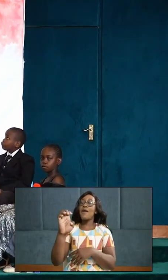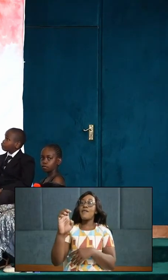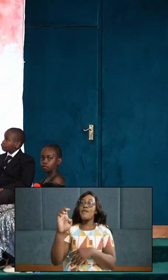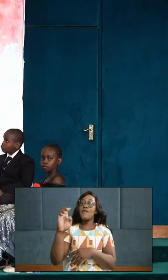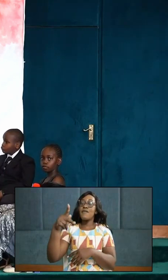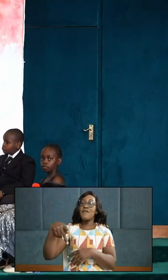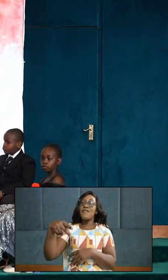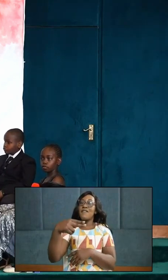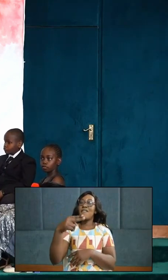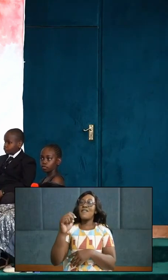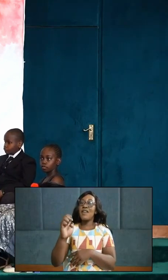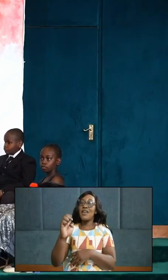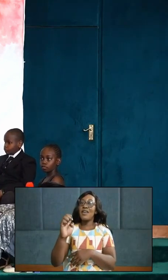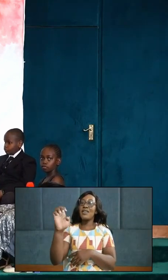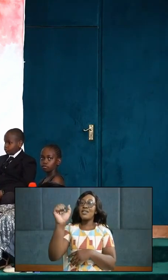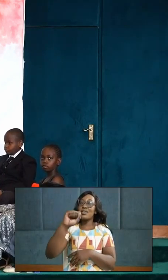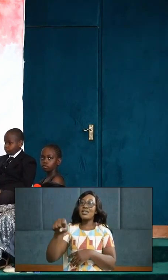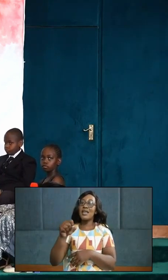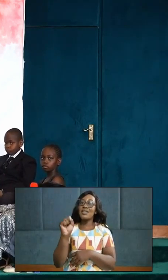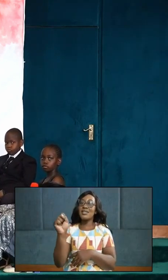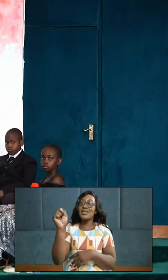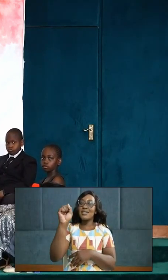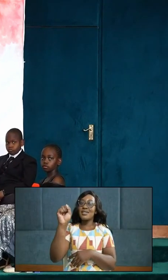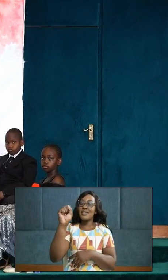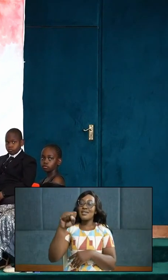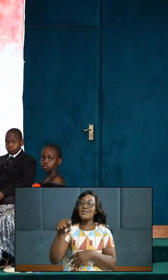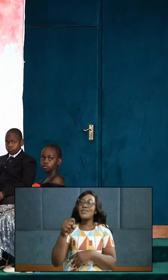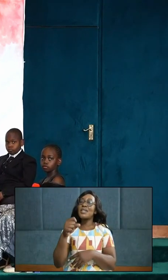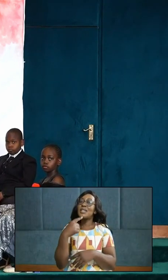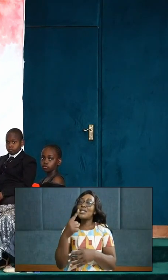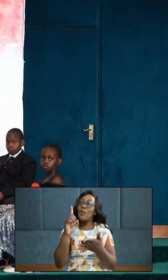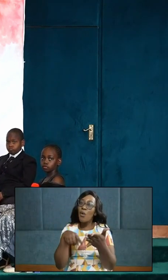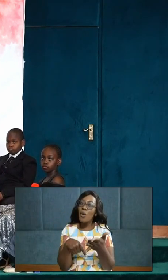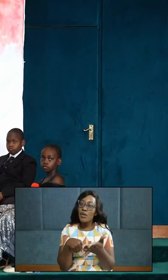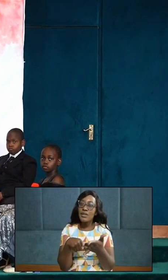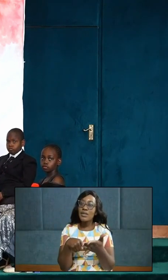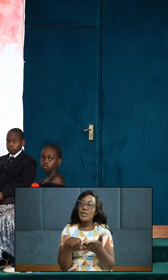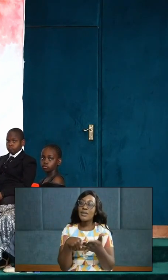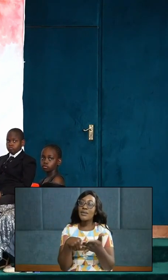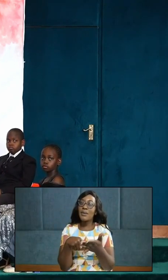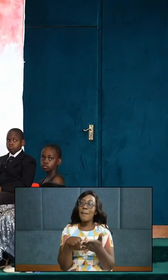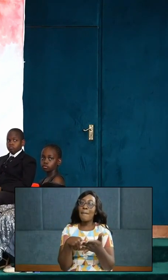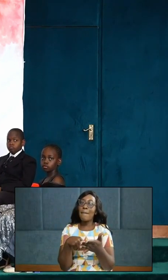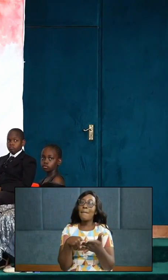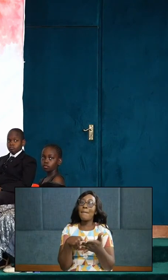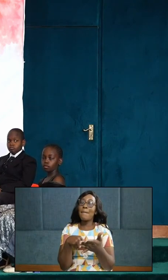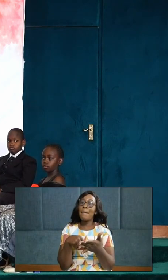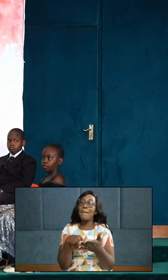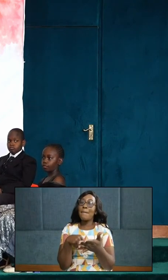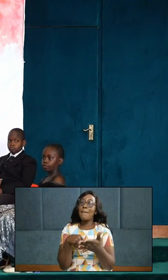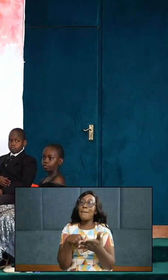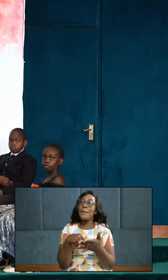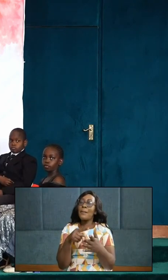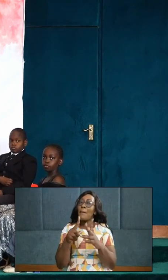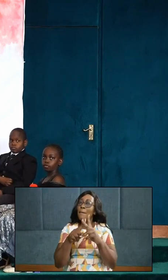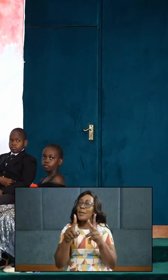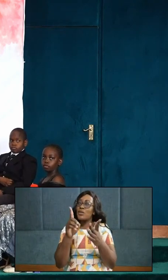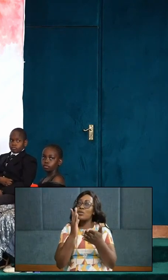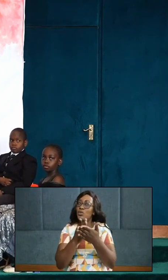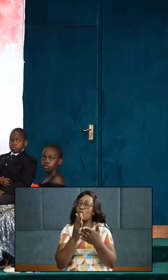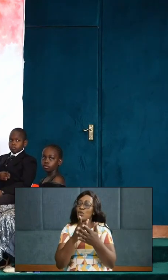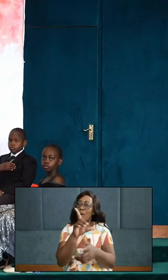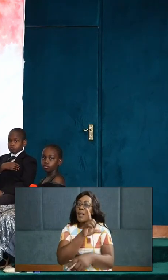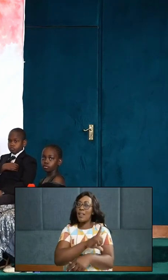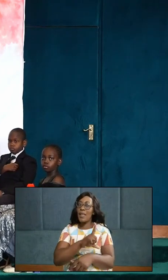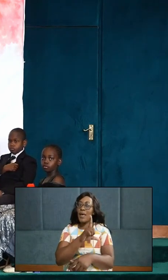riot because Demetrius felt that Paul was ruining his idol-making business. But luckily,